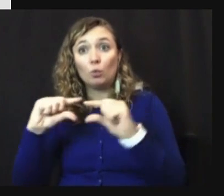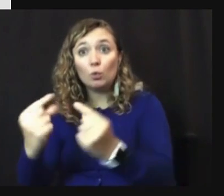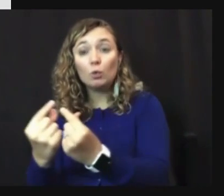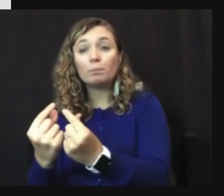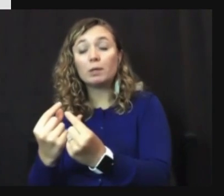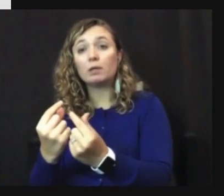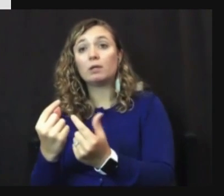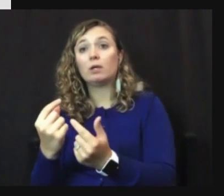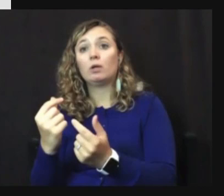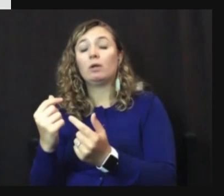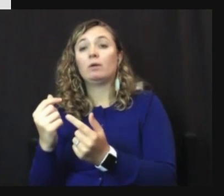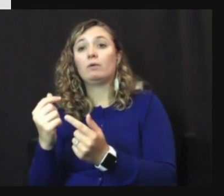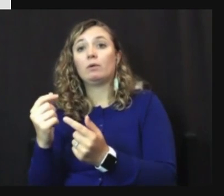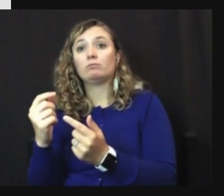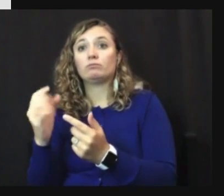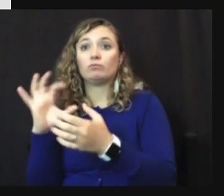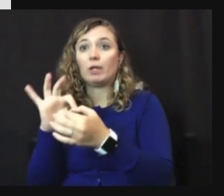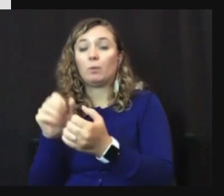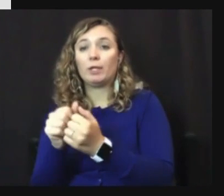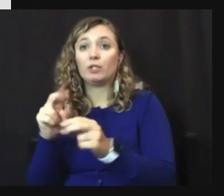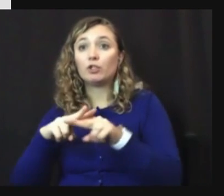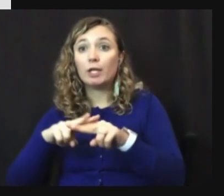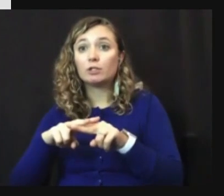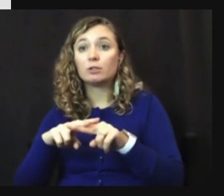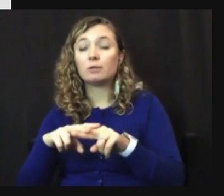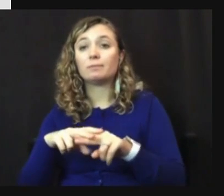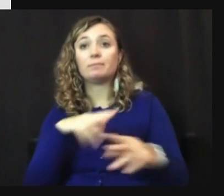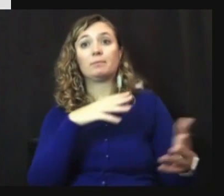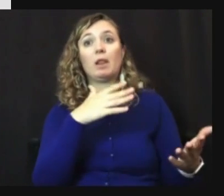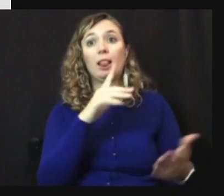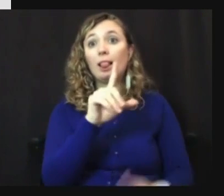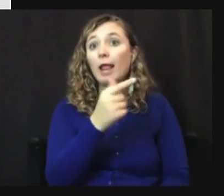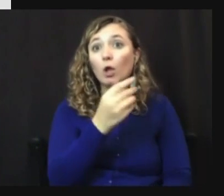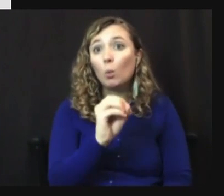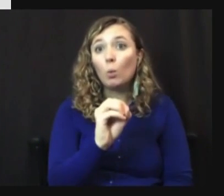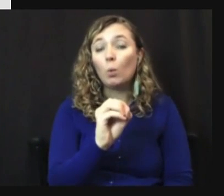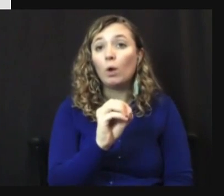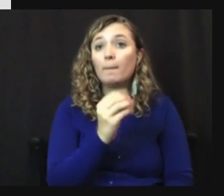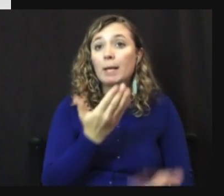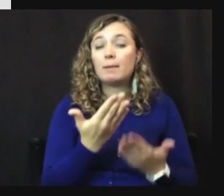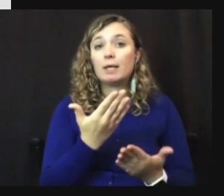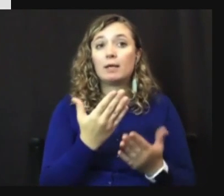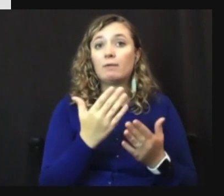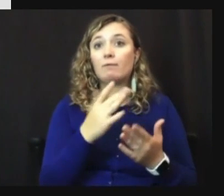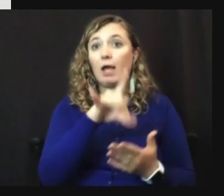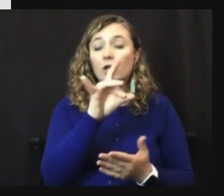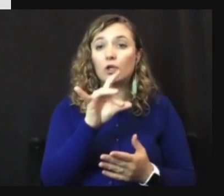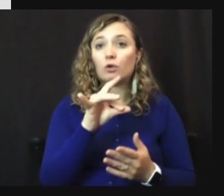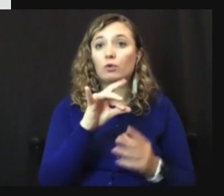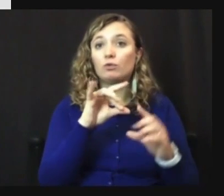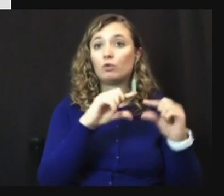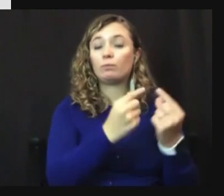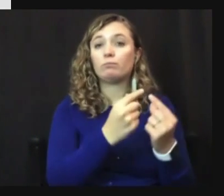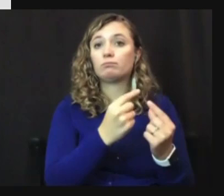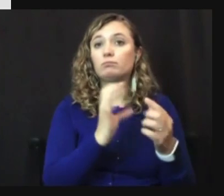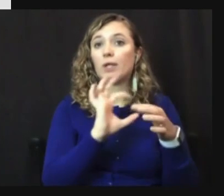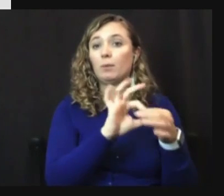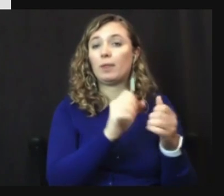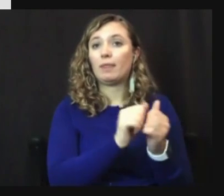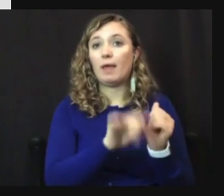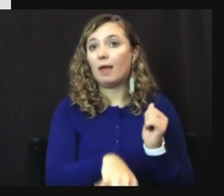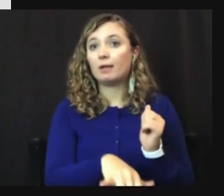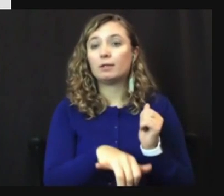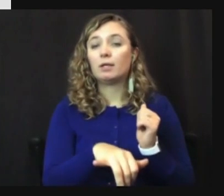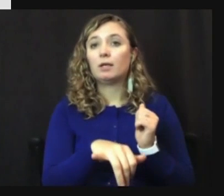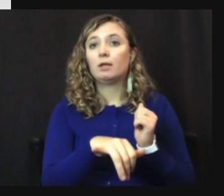group. I don't know about your areas, but in my area, there are some smaller Lego stores that you can